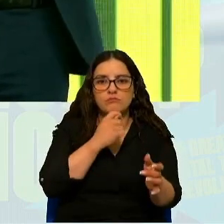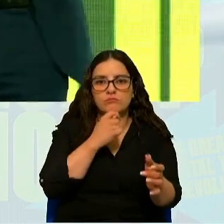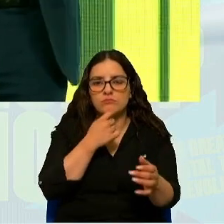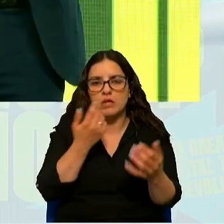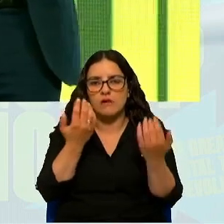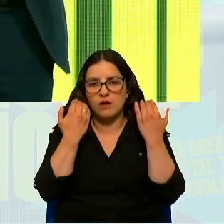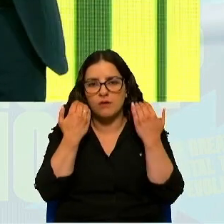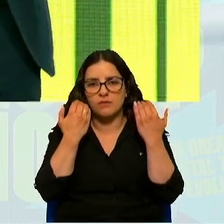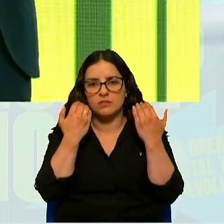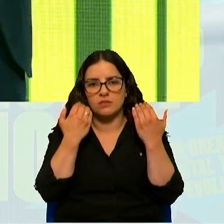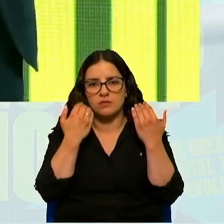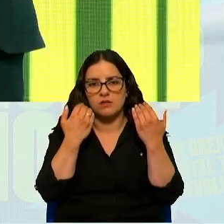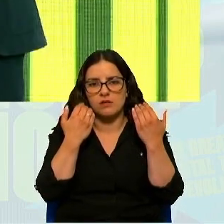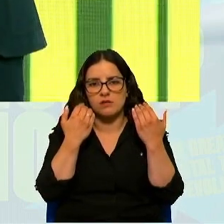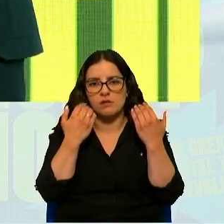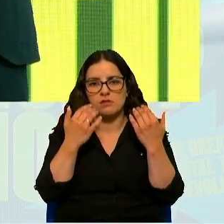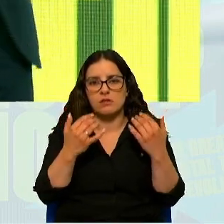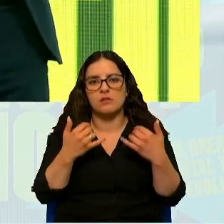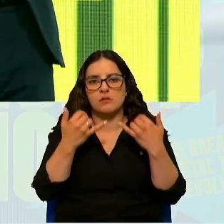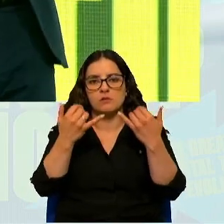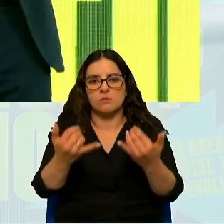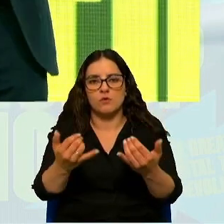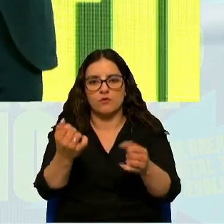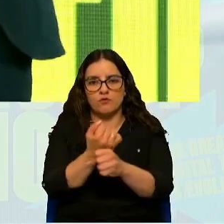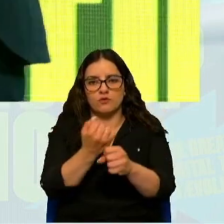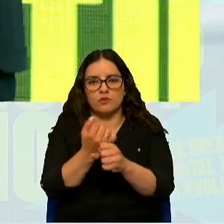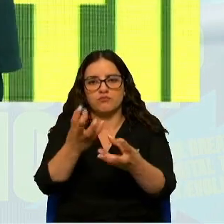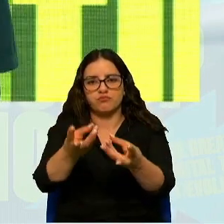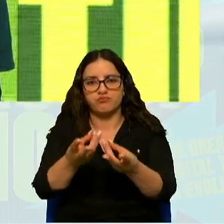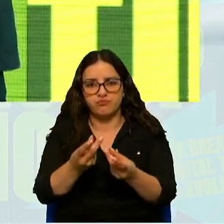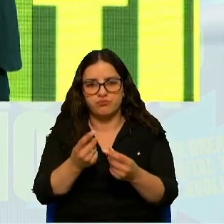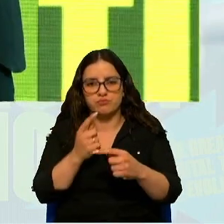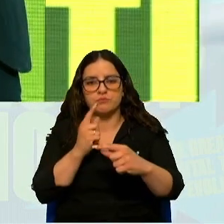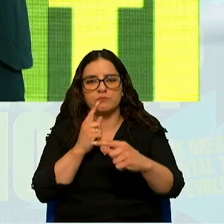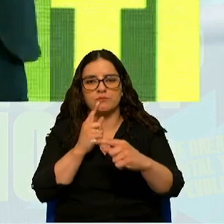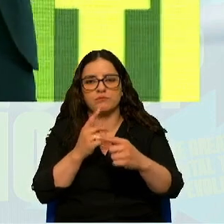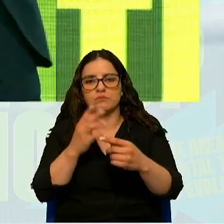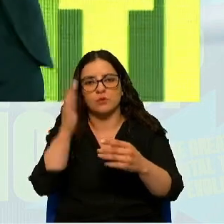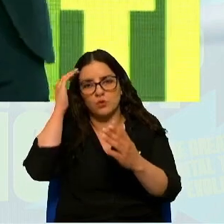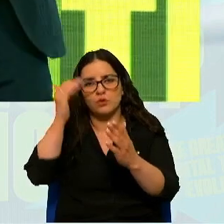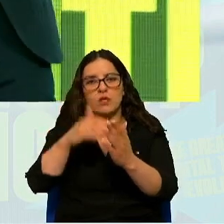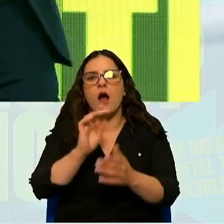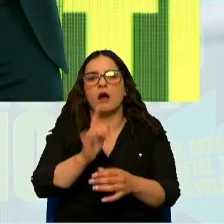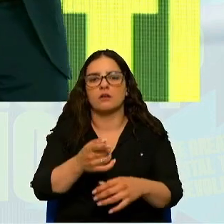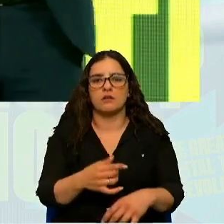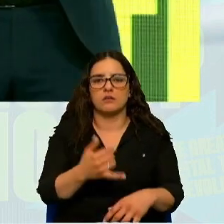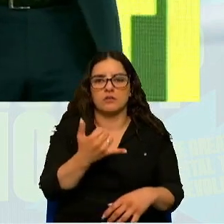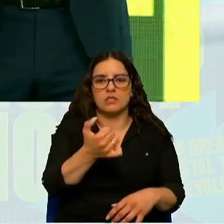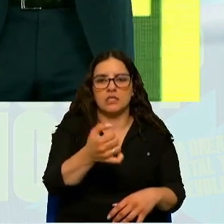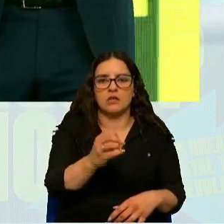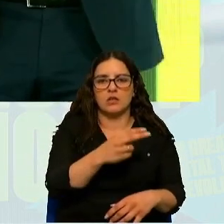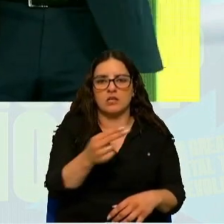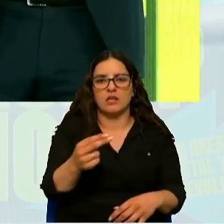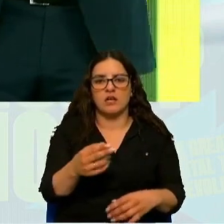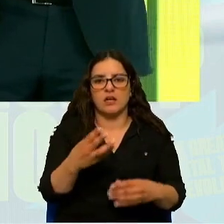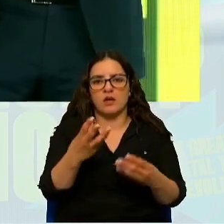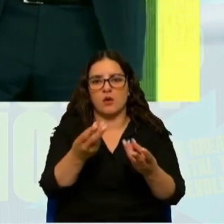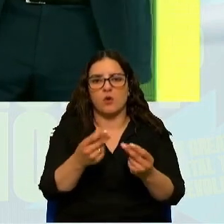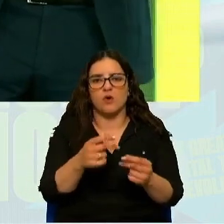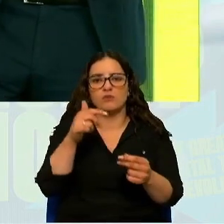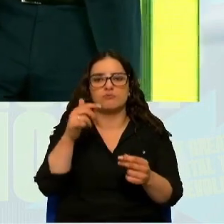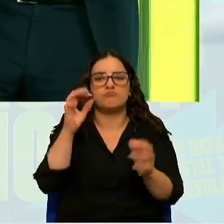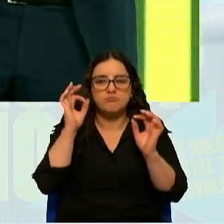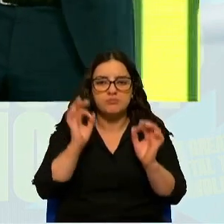that information. Then we have a function that calculates the encrypted data, and 250 euros. Nobody